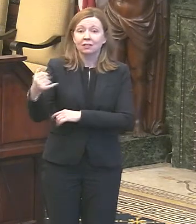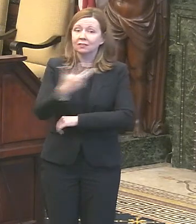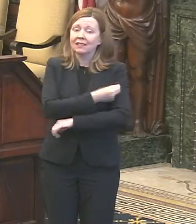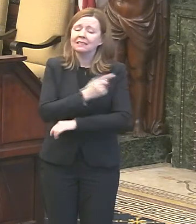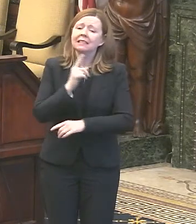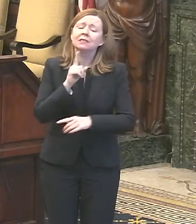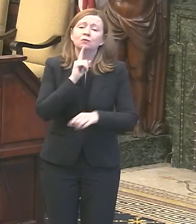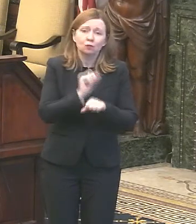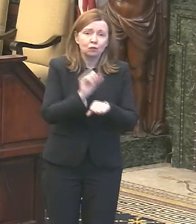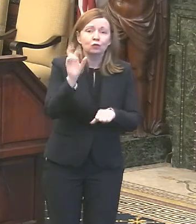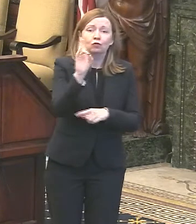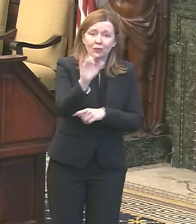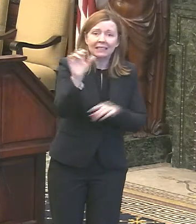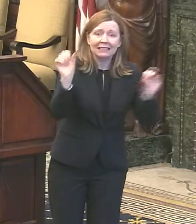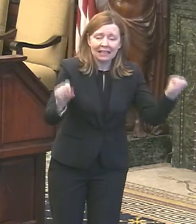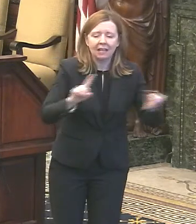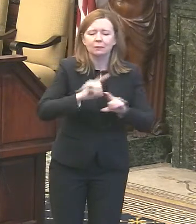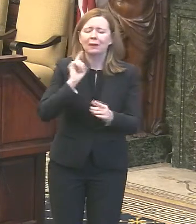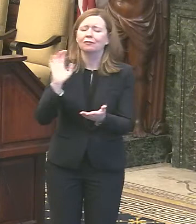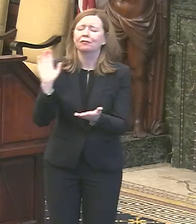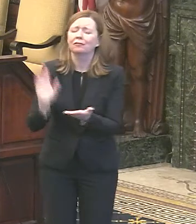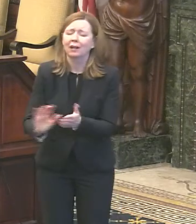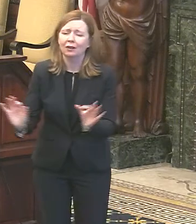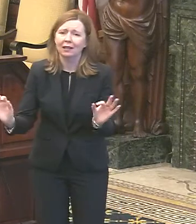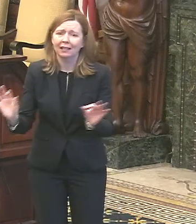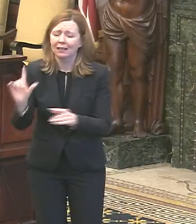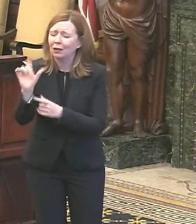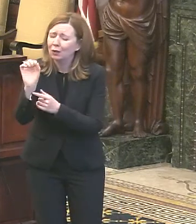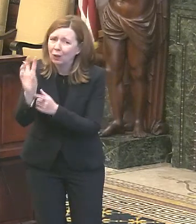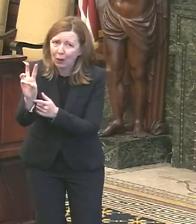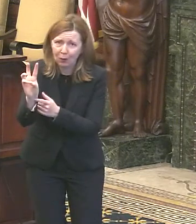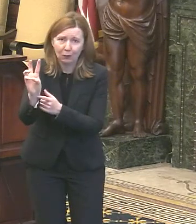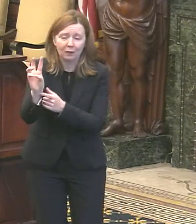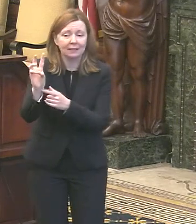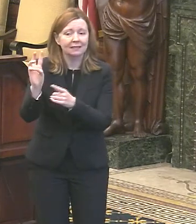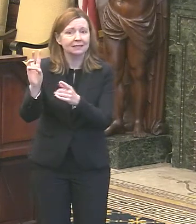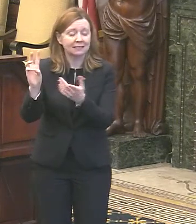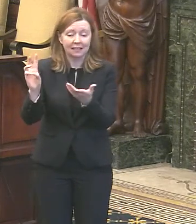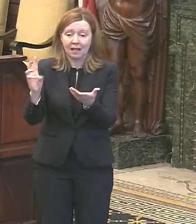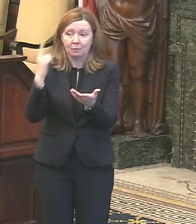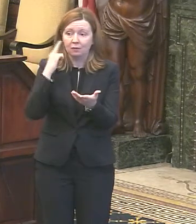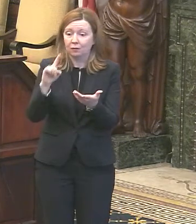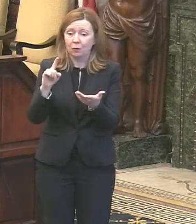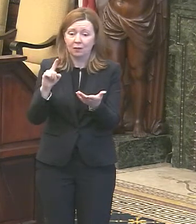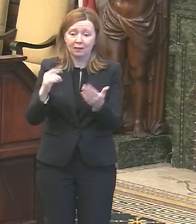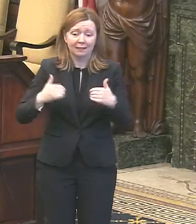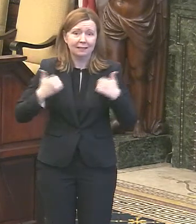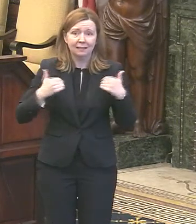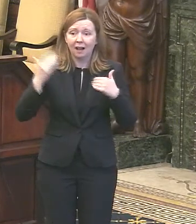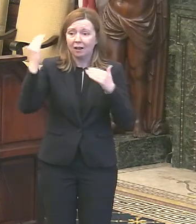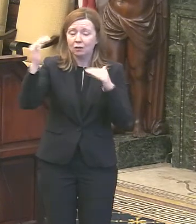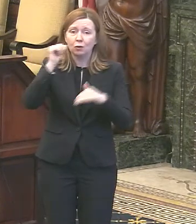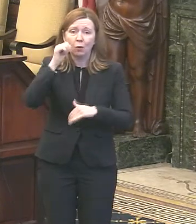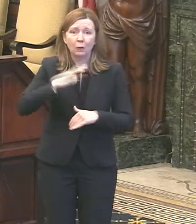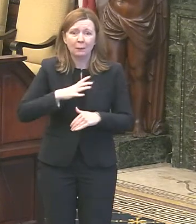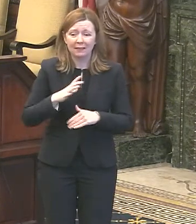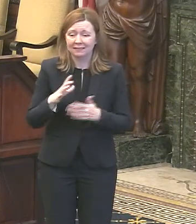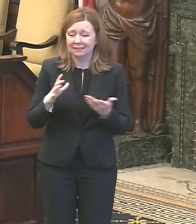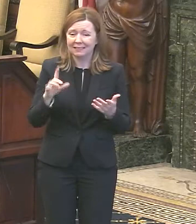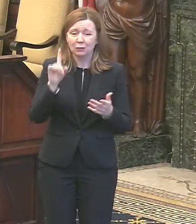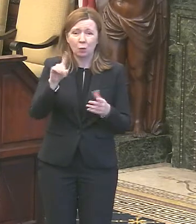it's very, very low. For people in general, it's about 1 in a million. And even for younger adult women, it's maybe